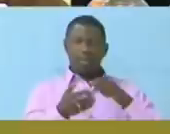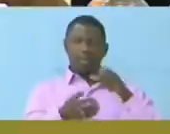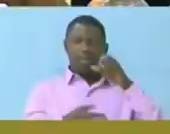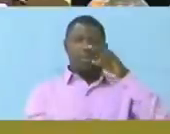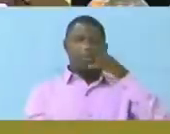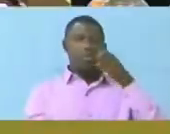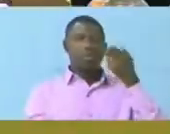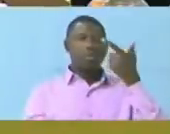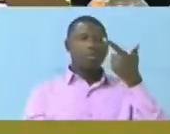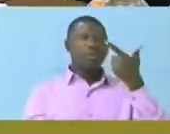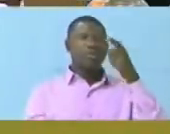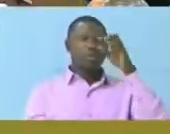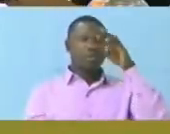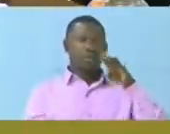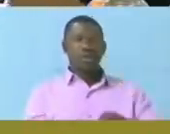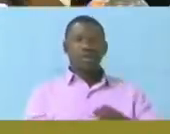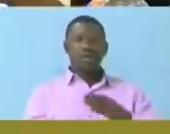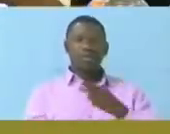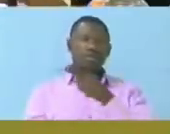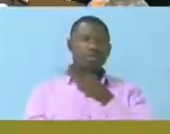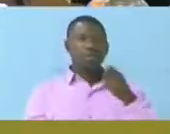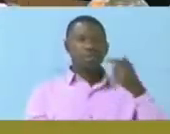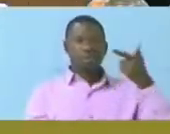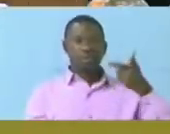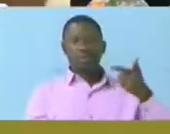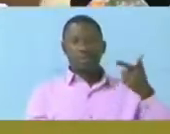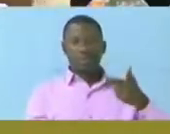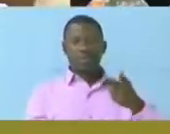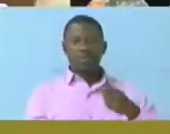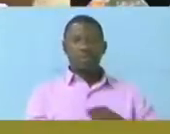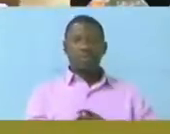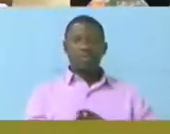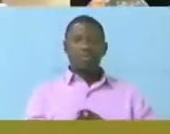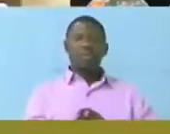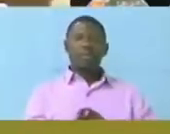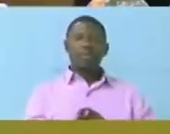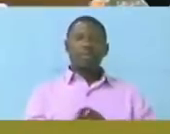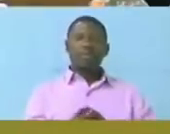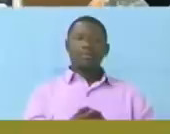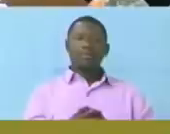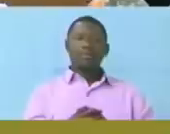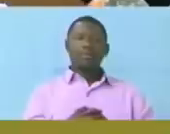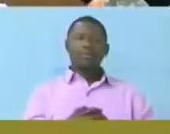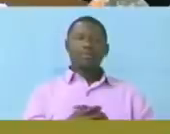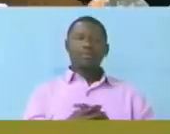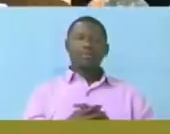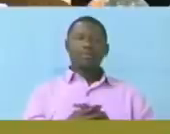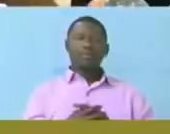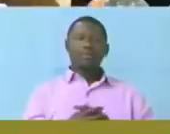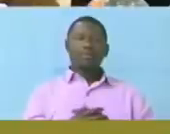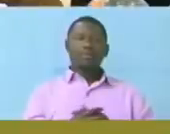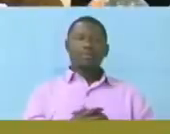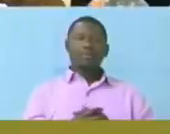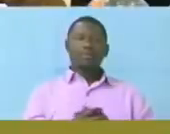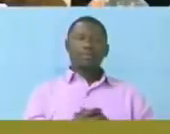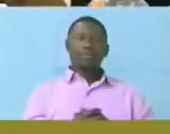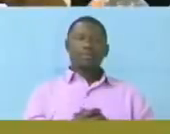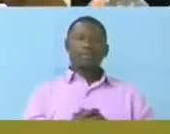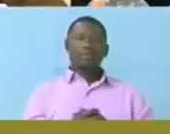2017. Mm-hmm. The document is got quite a few interpreters. Don't worry about this. This is between counsel and myself and the past the witness.